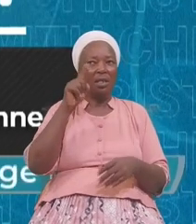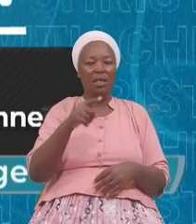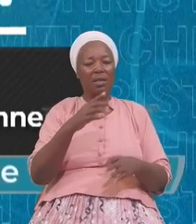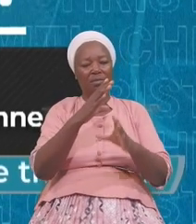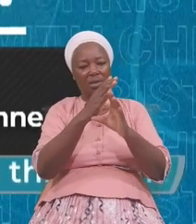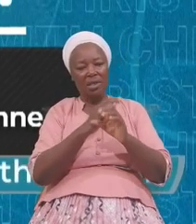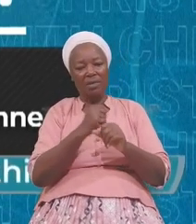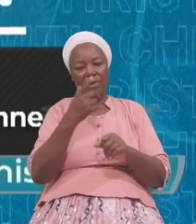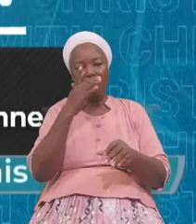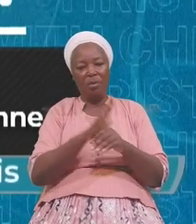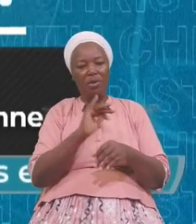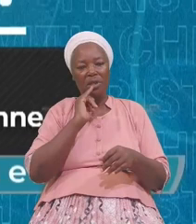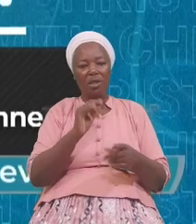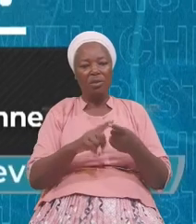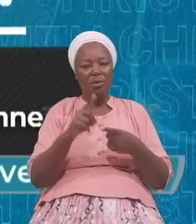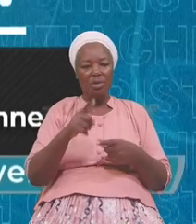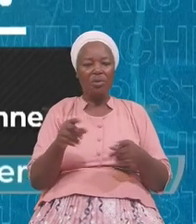The promise is unto you too.